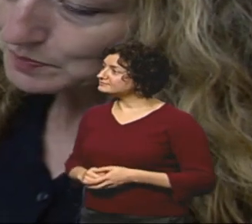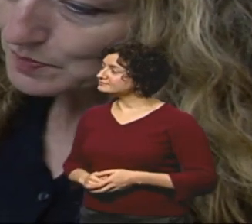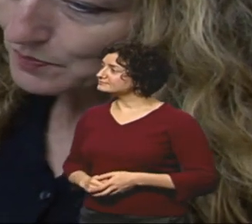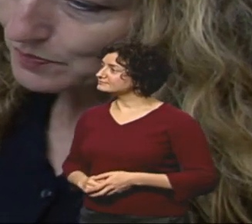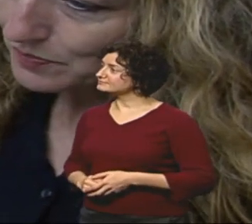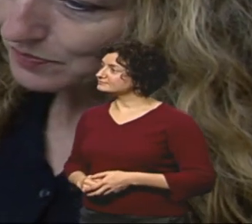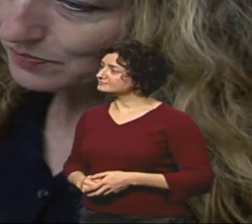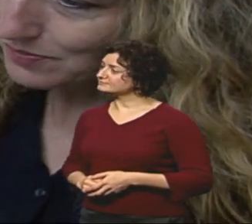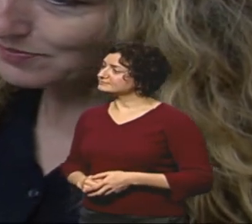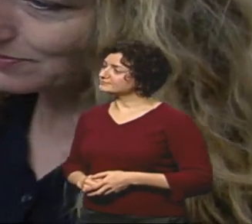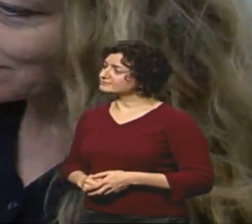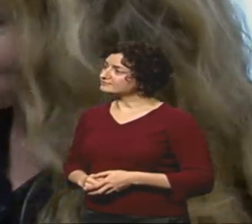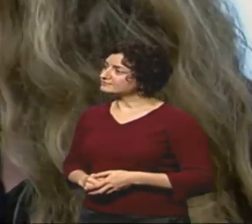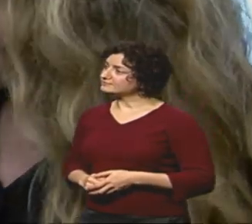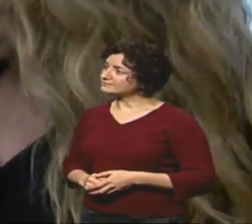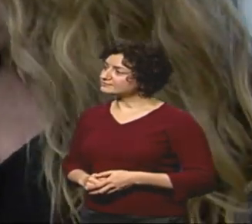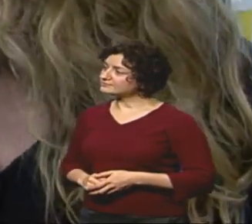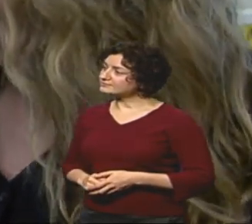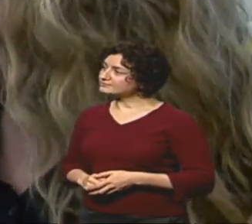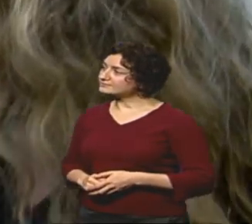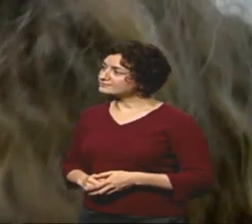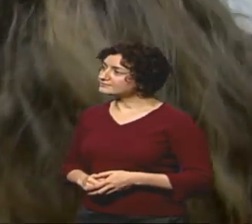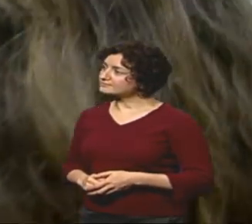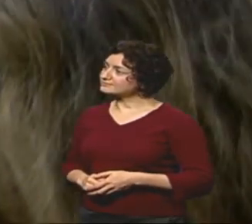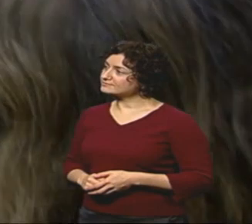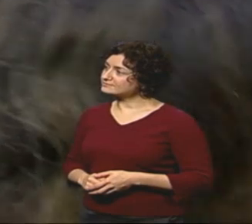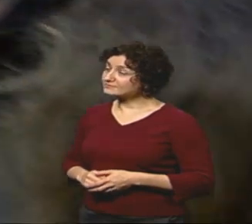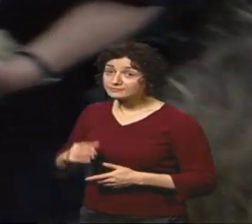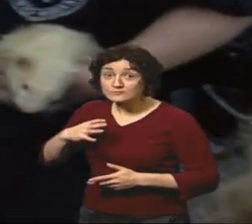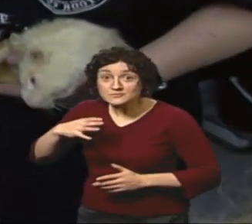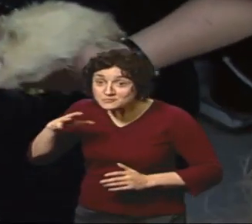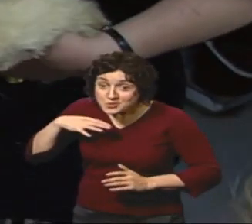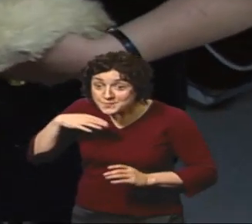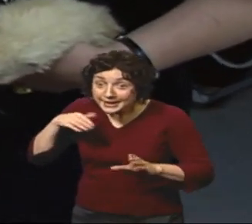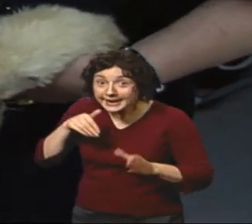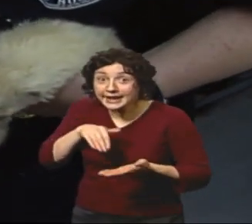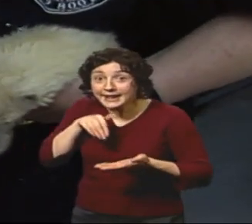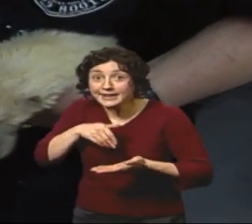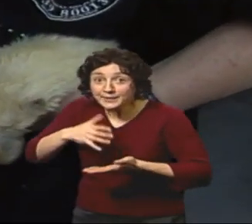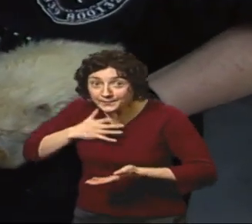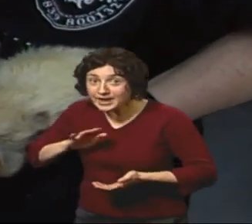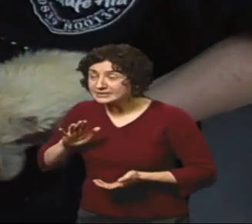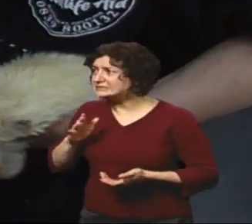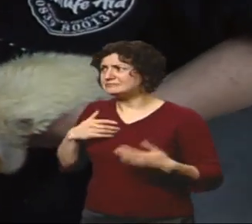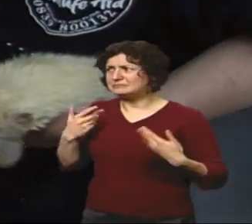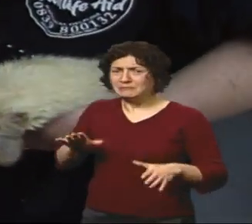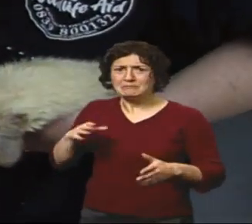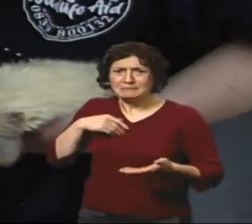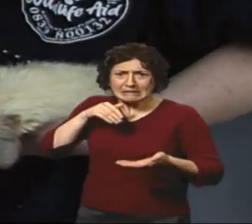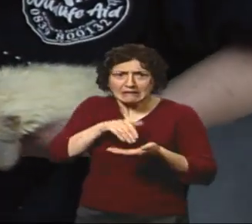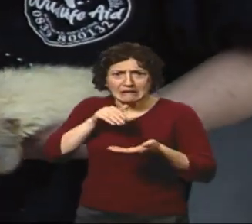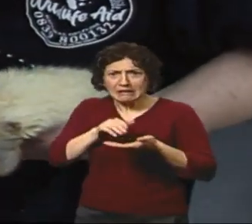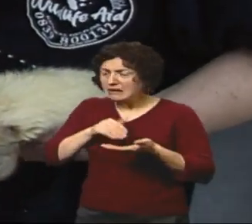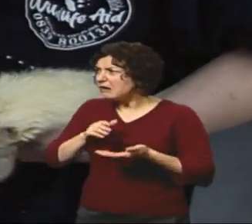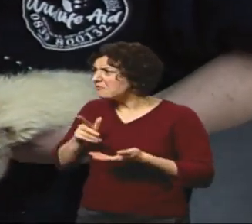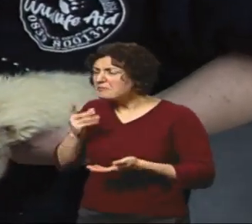Want a little drink? No? I've been giving him liquid and that, but he's nearly run out of food.